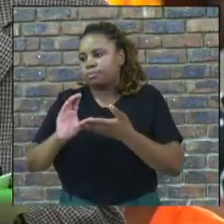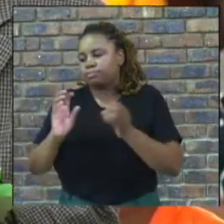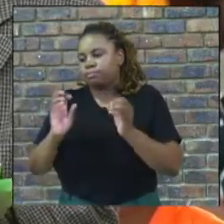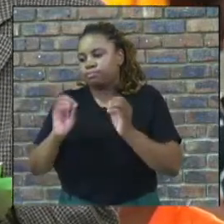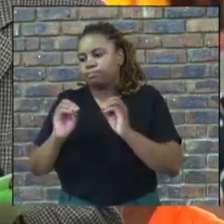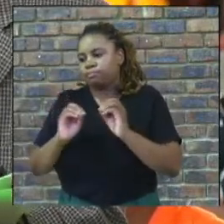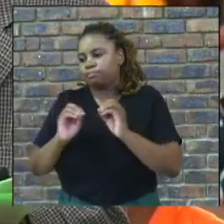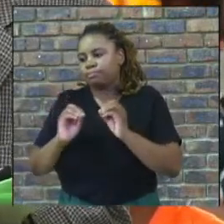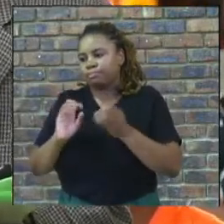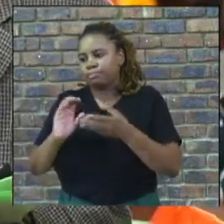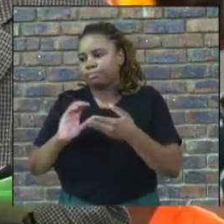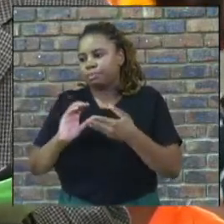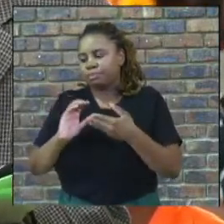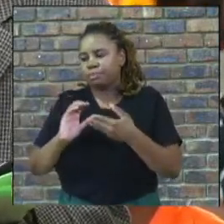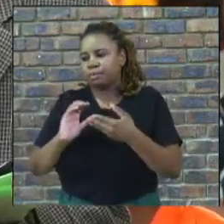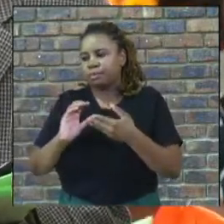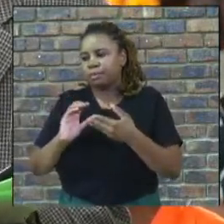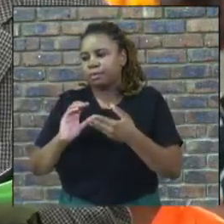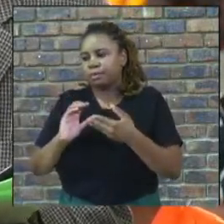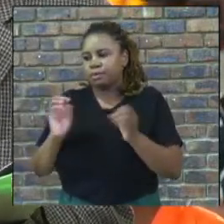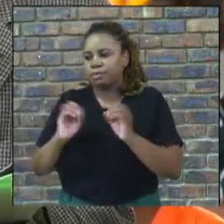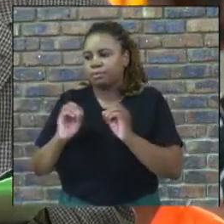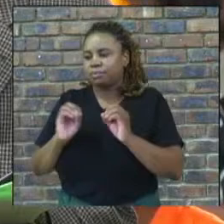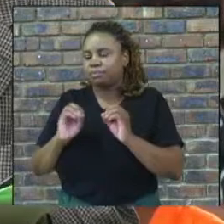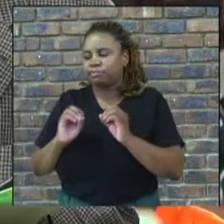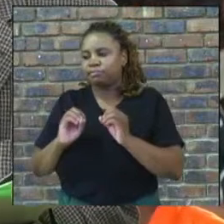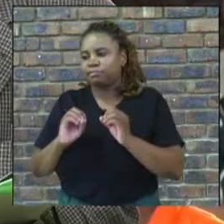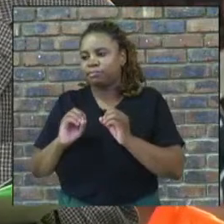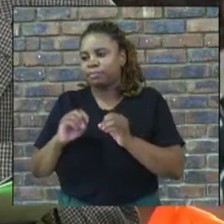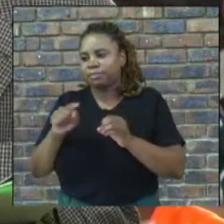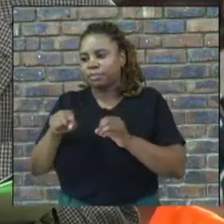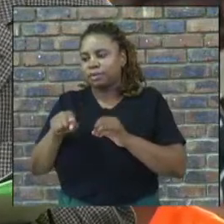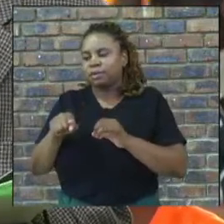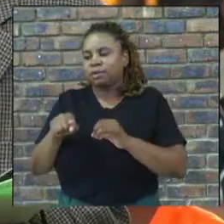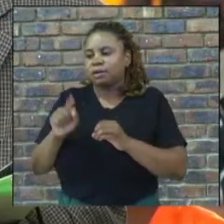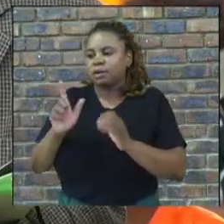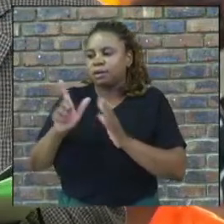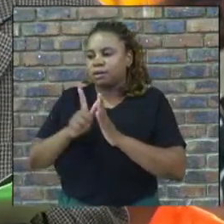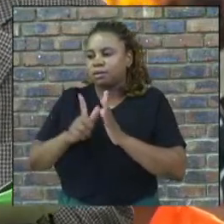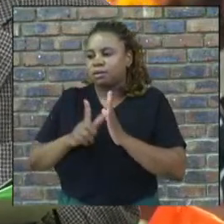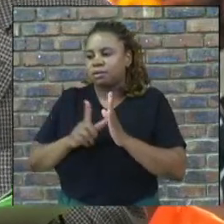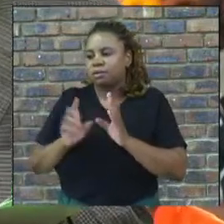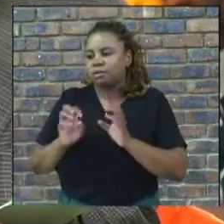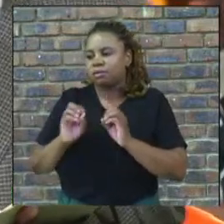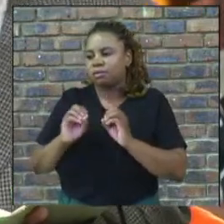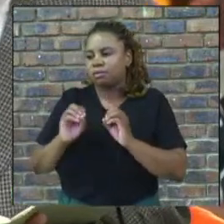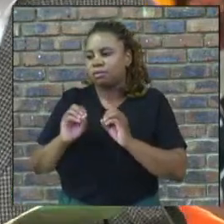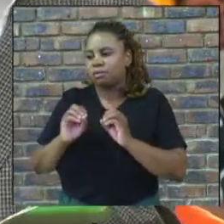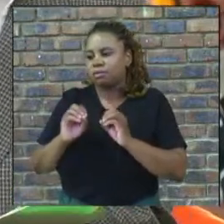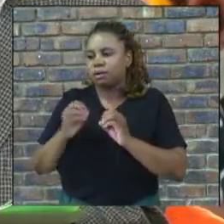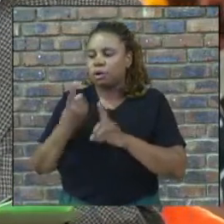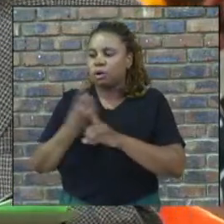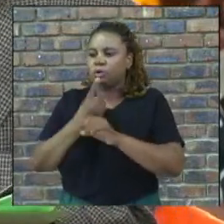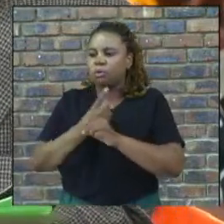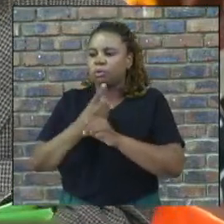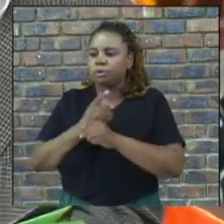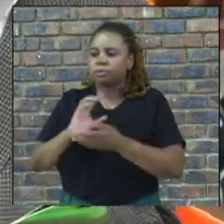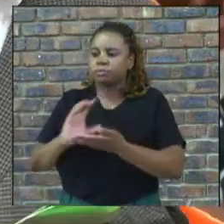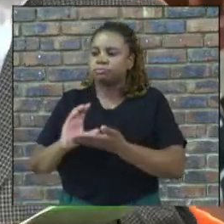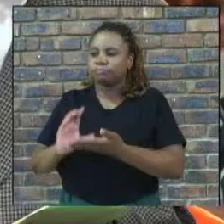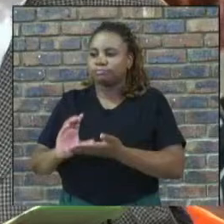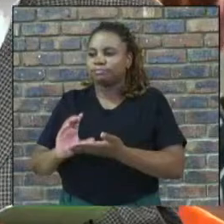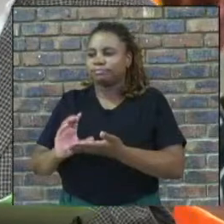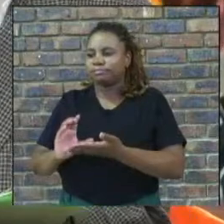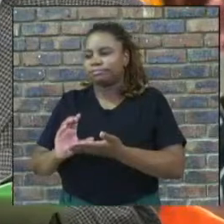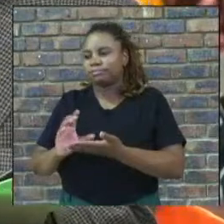ba legit ho bi more ba fundiwe ba sing legit, it's very easy hore ba fundiwe re tsebe hore mohlomong na le ditselanyana tsa o kenye hore